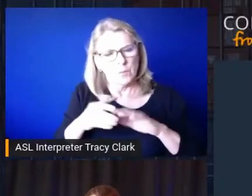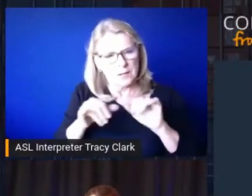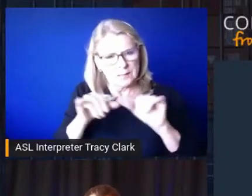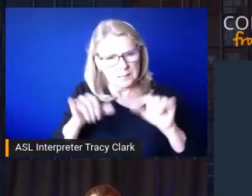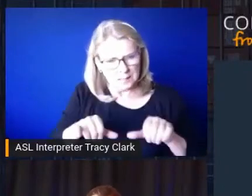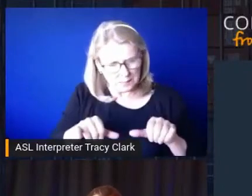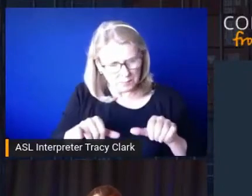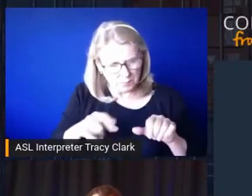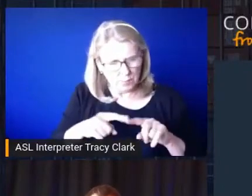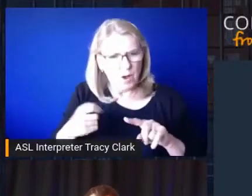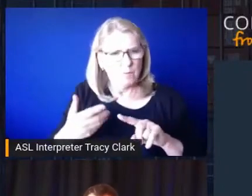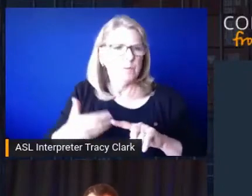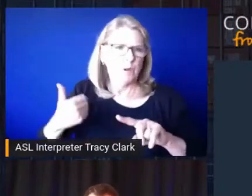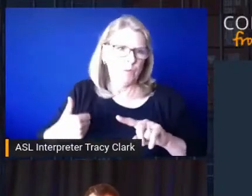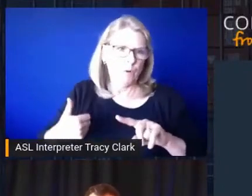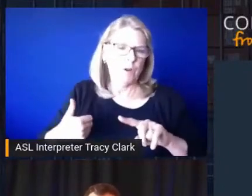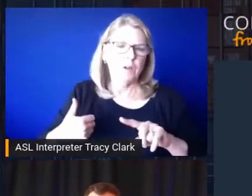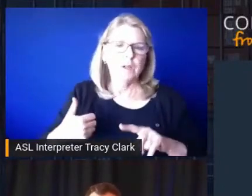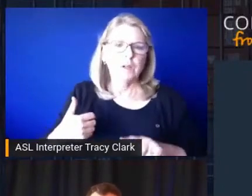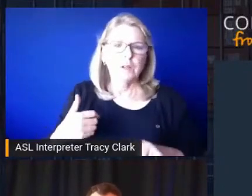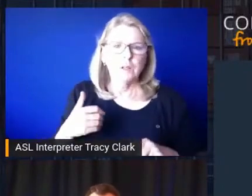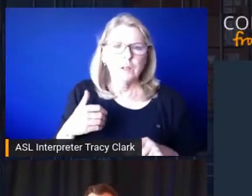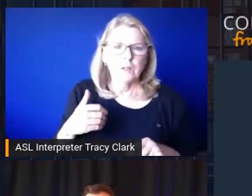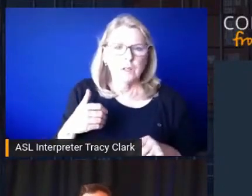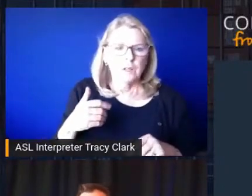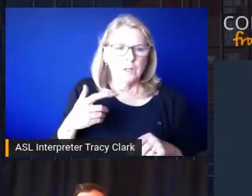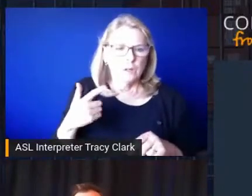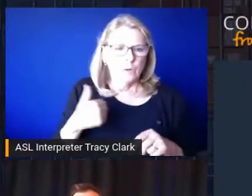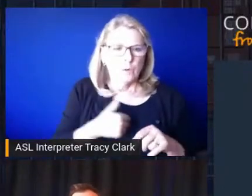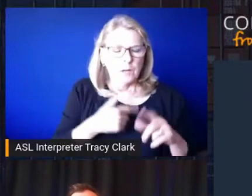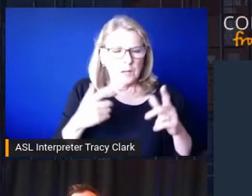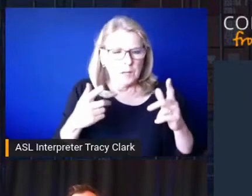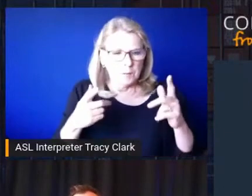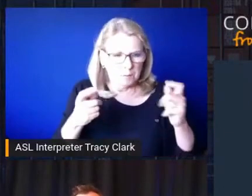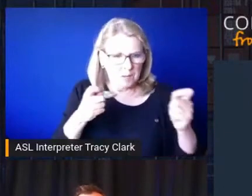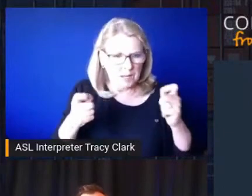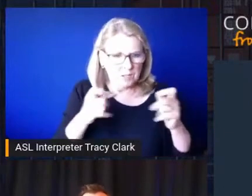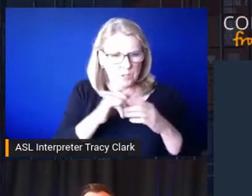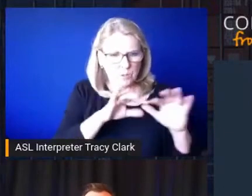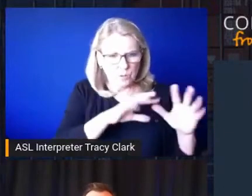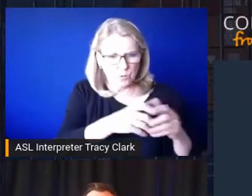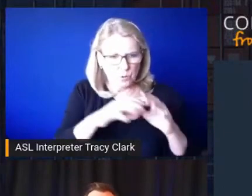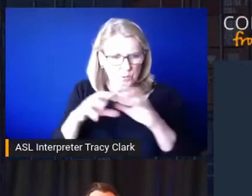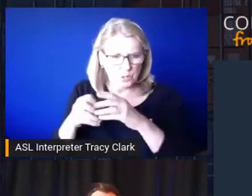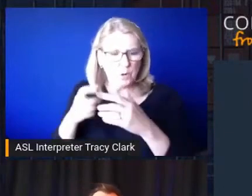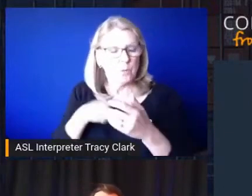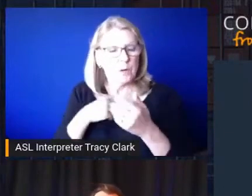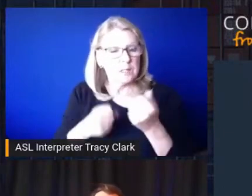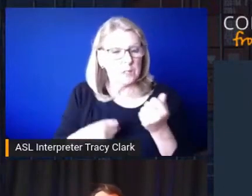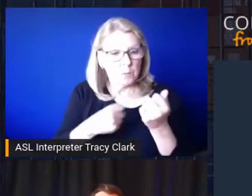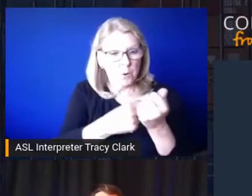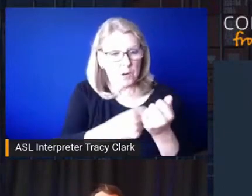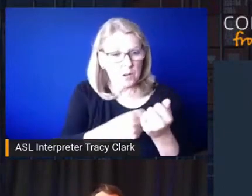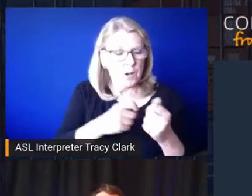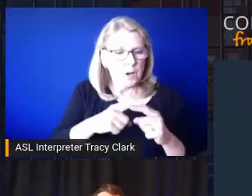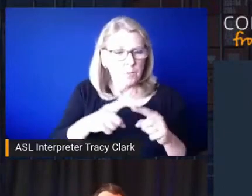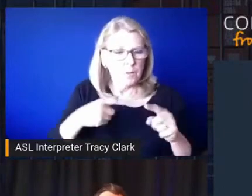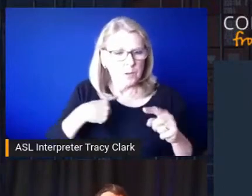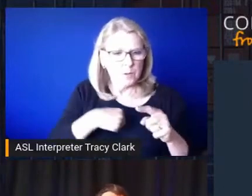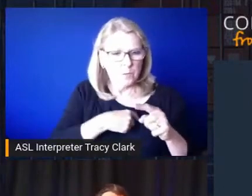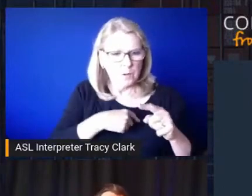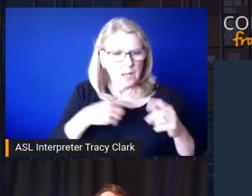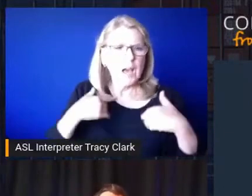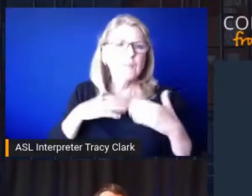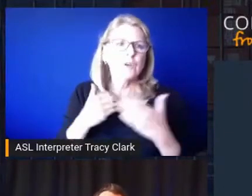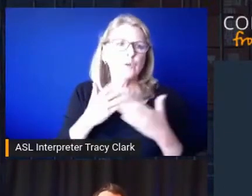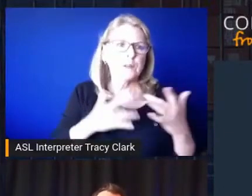So with managed node groups, we support it in a way right now, but we have a new exciting feature coming very